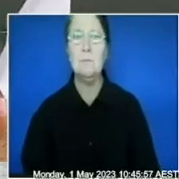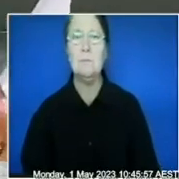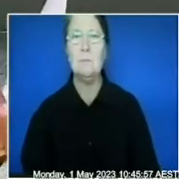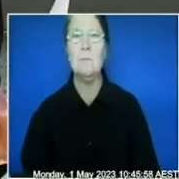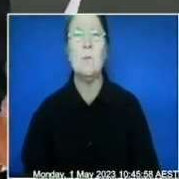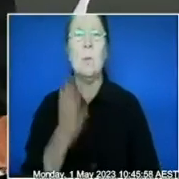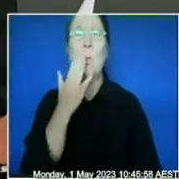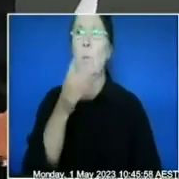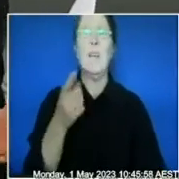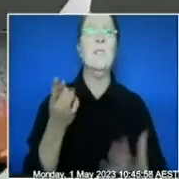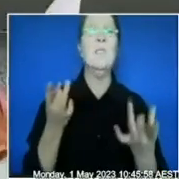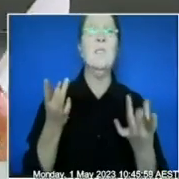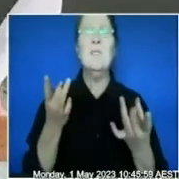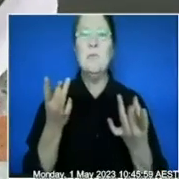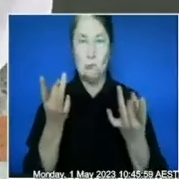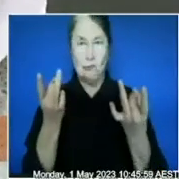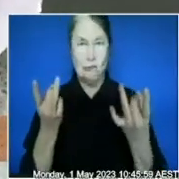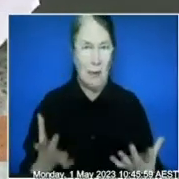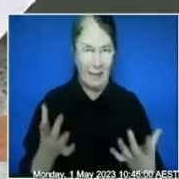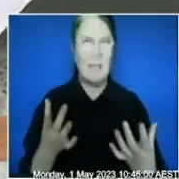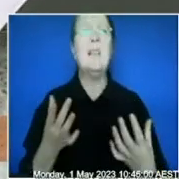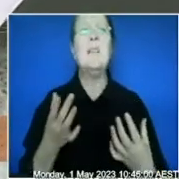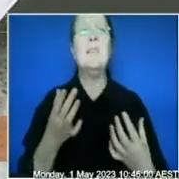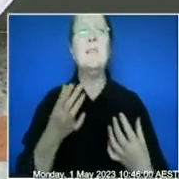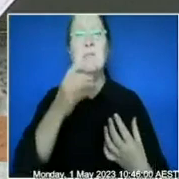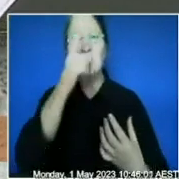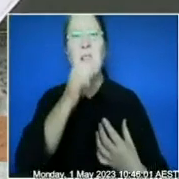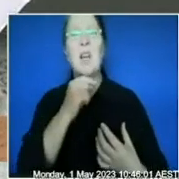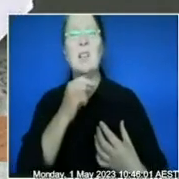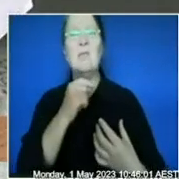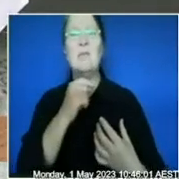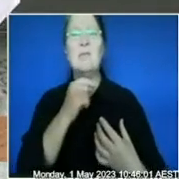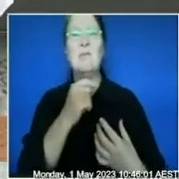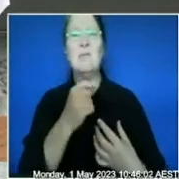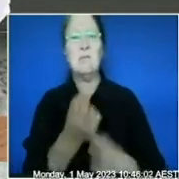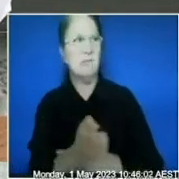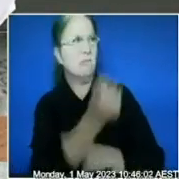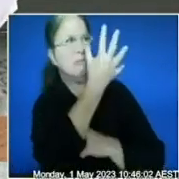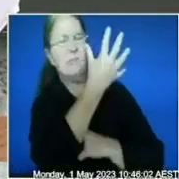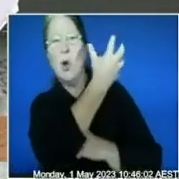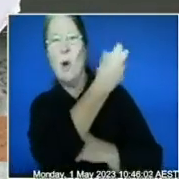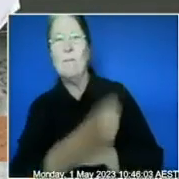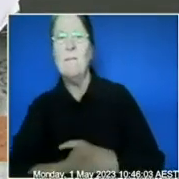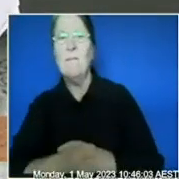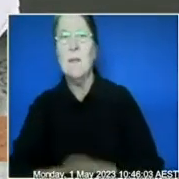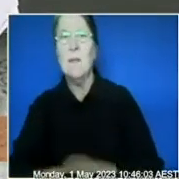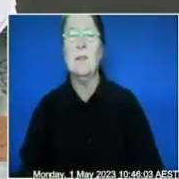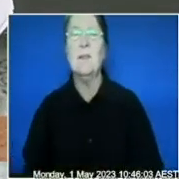An interim evaluation of the trial sites took place from October 2022, is that right?